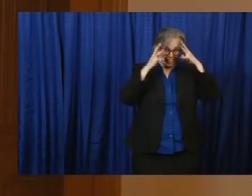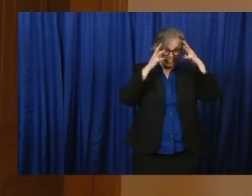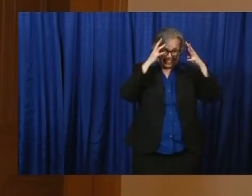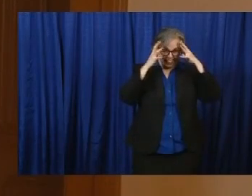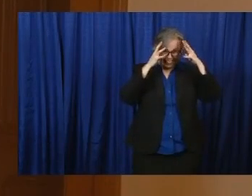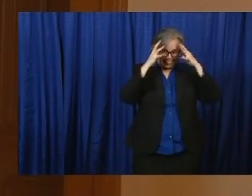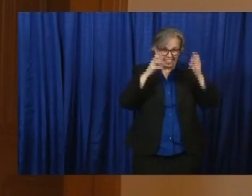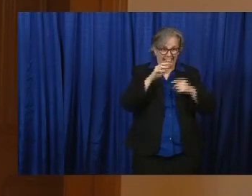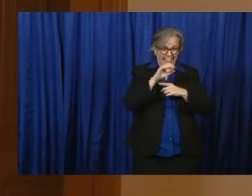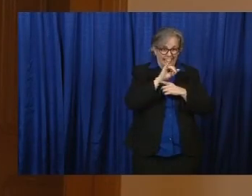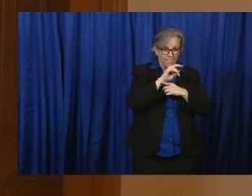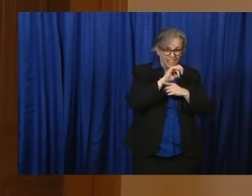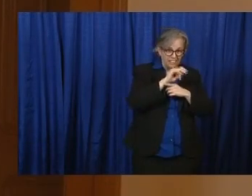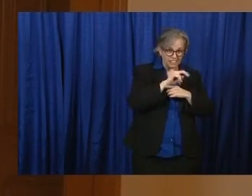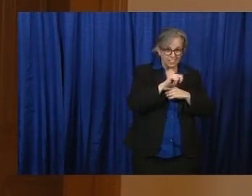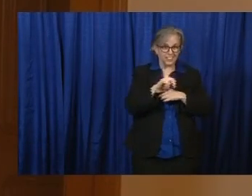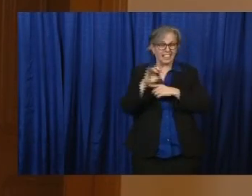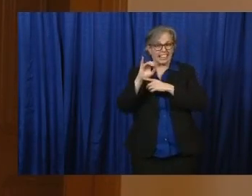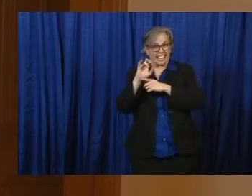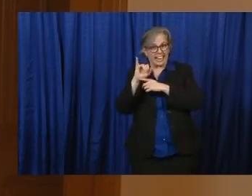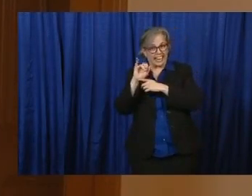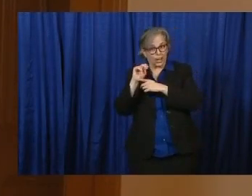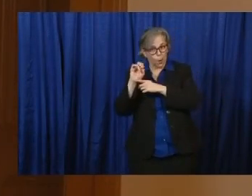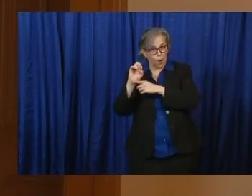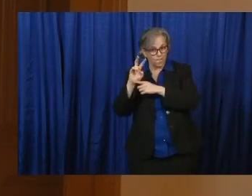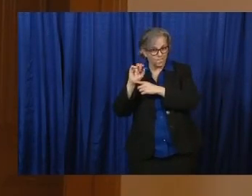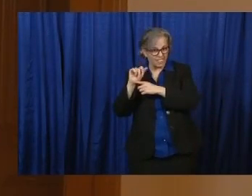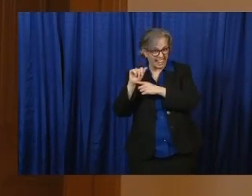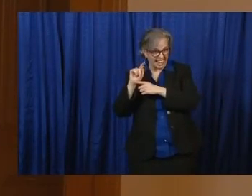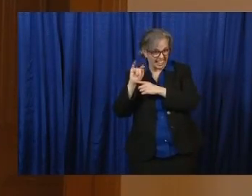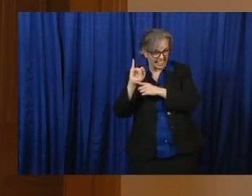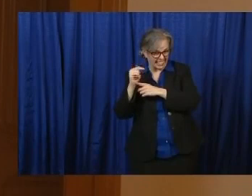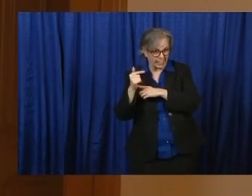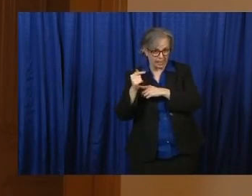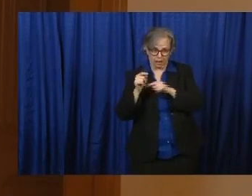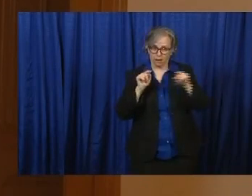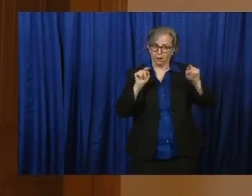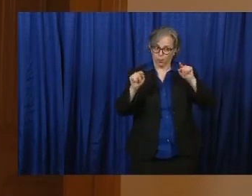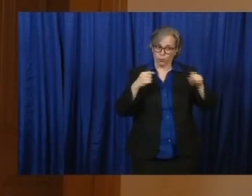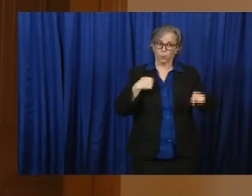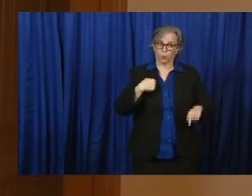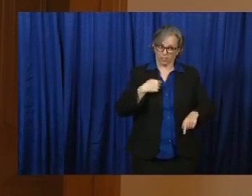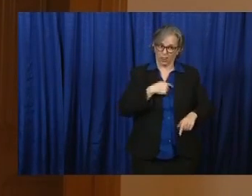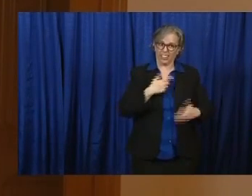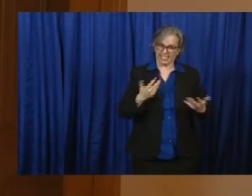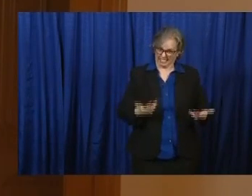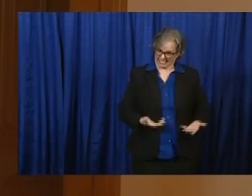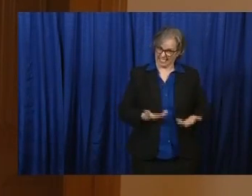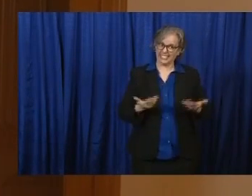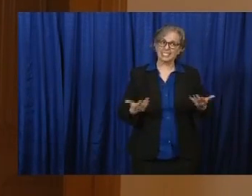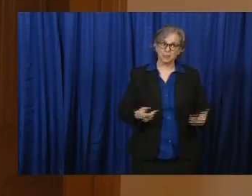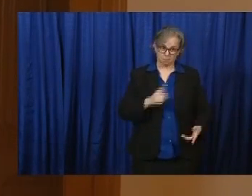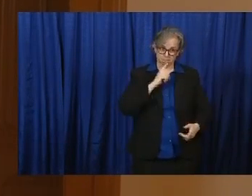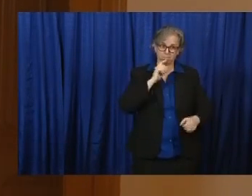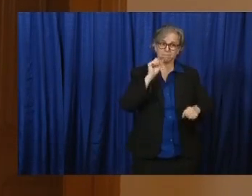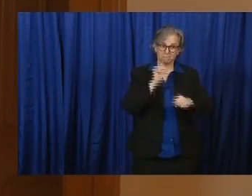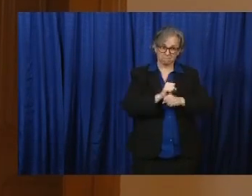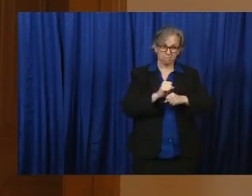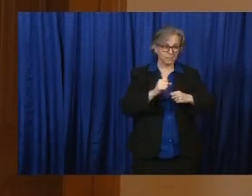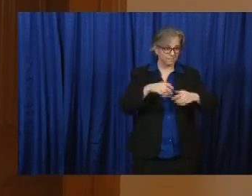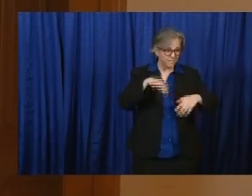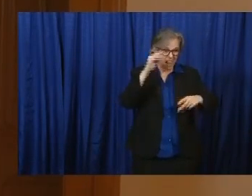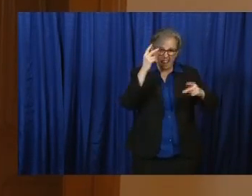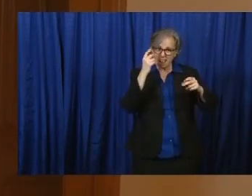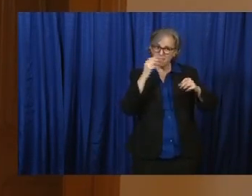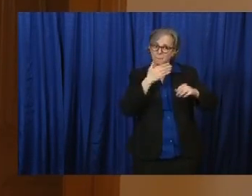and it's up to us in Ohio to find our best strategy, and I have to say it's been an honor working alongside of them.